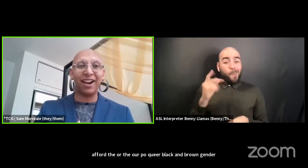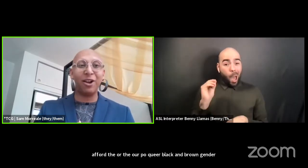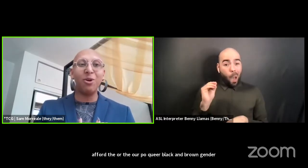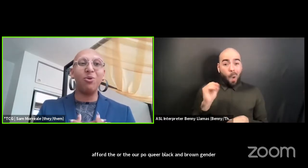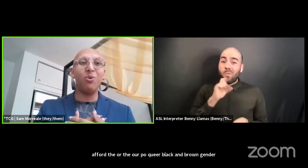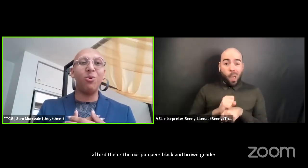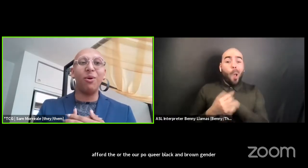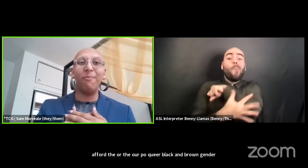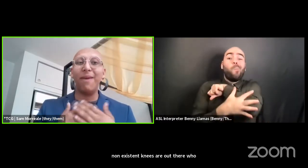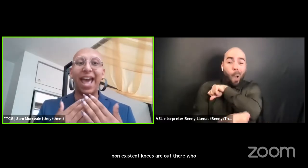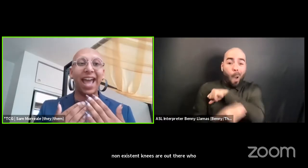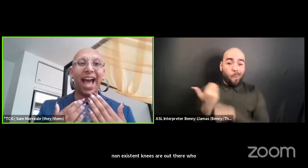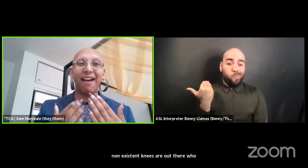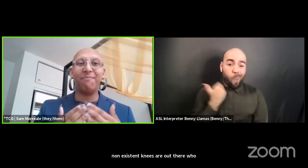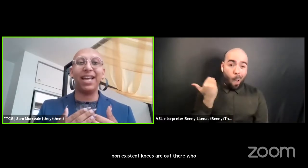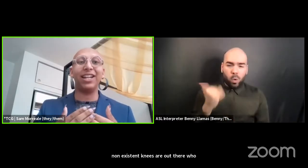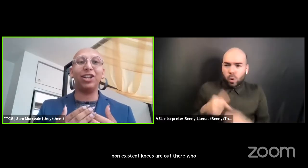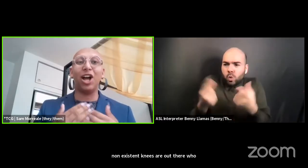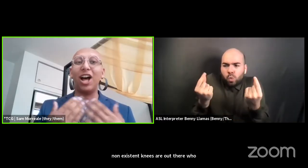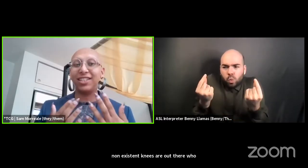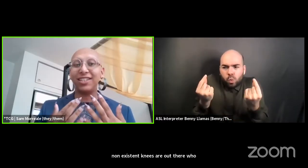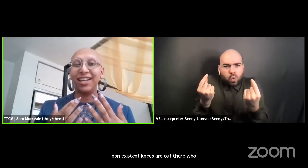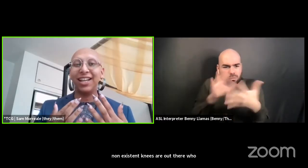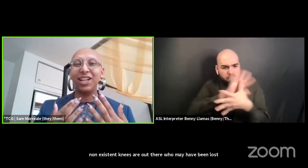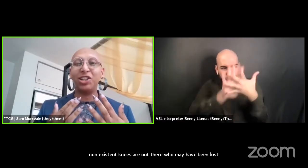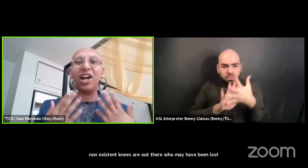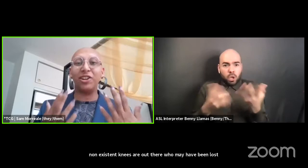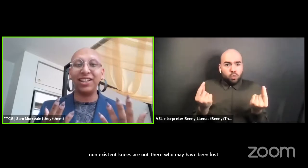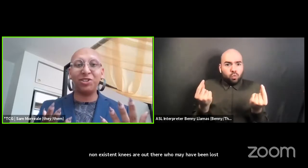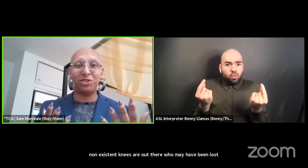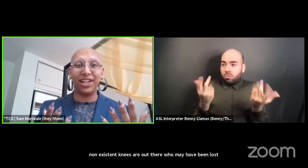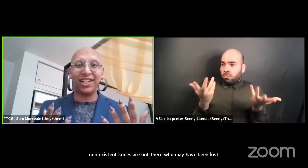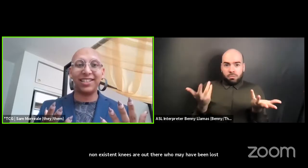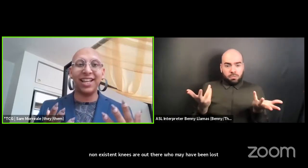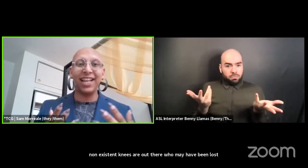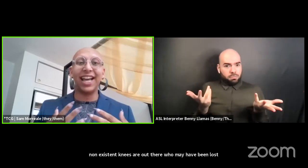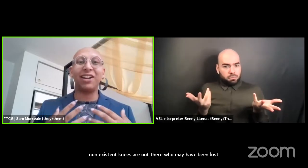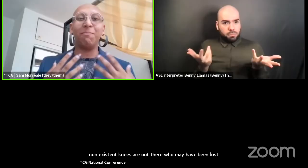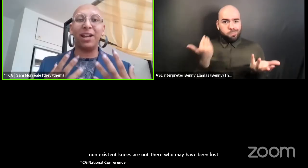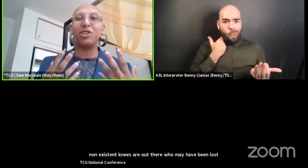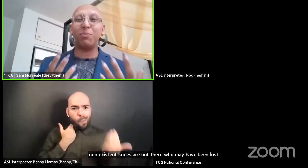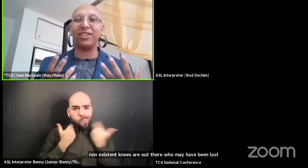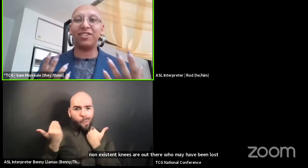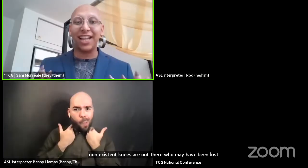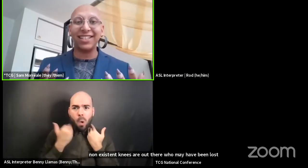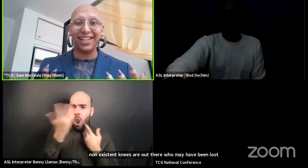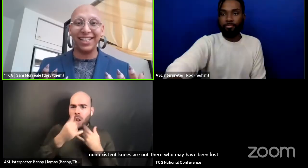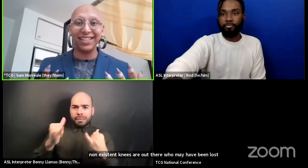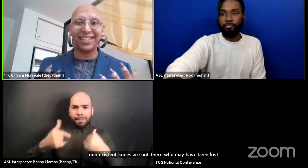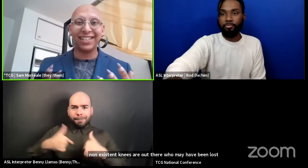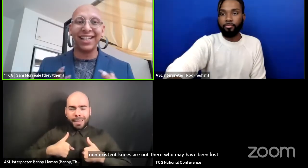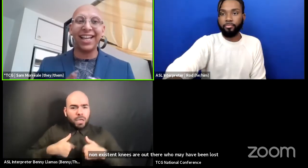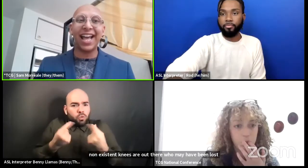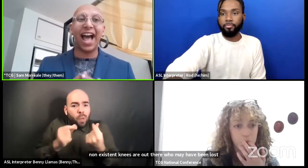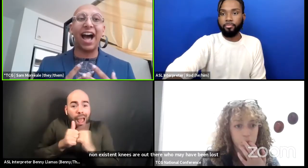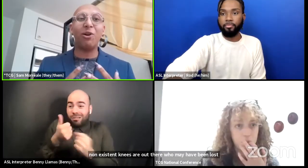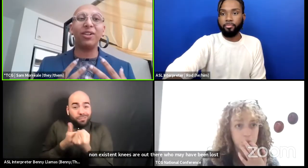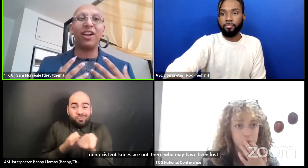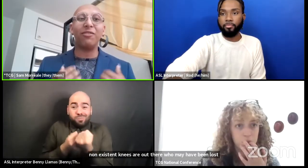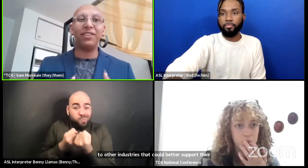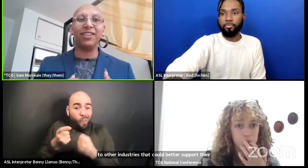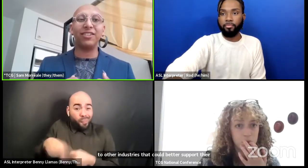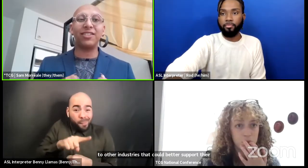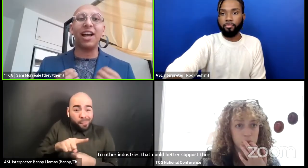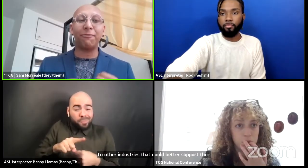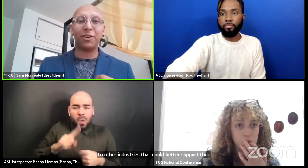out there who may have been lost to other industries that could better support their sustenance? How